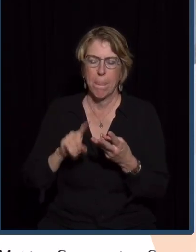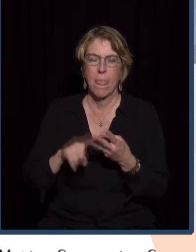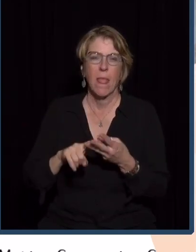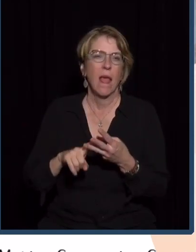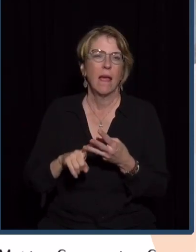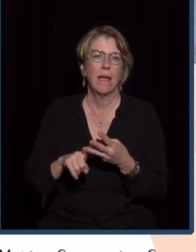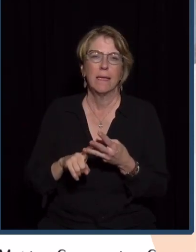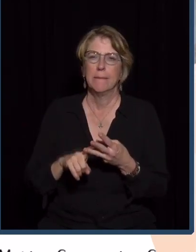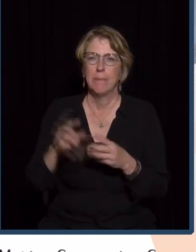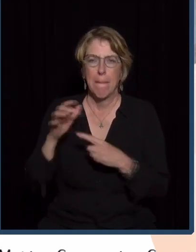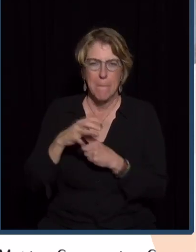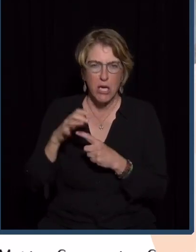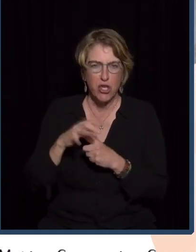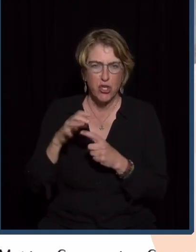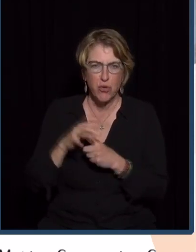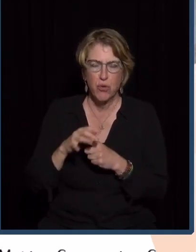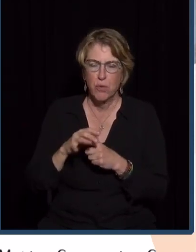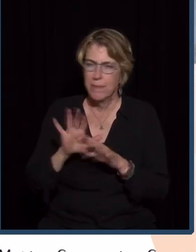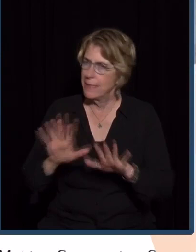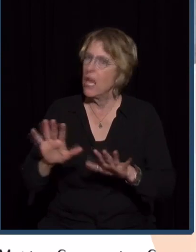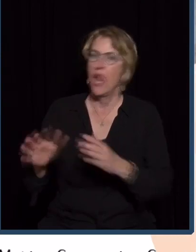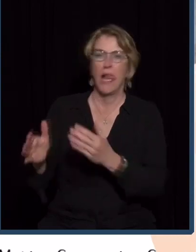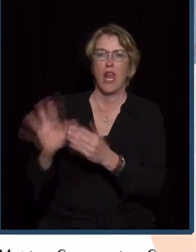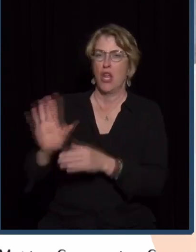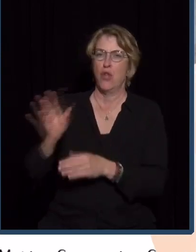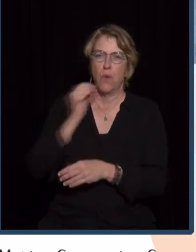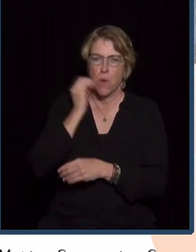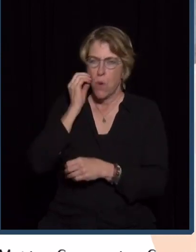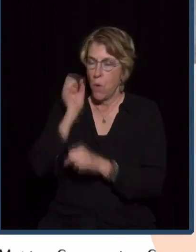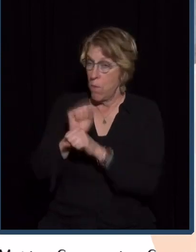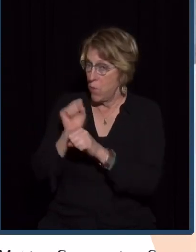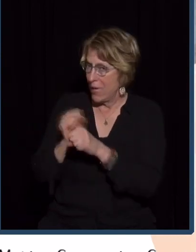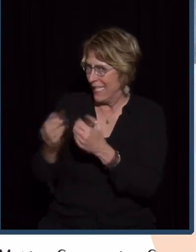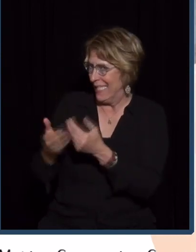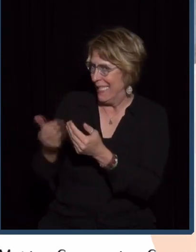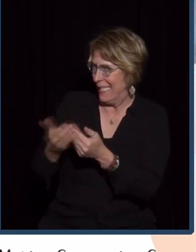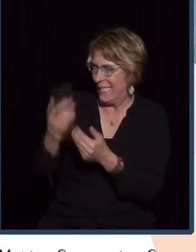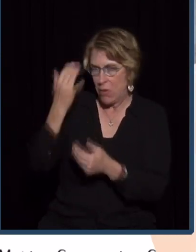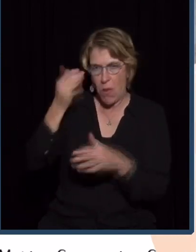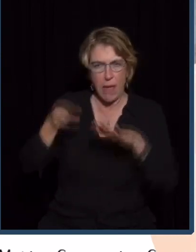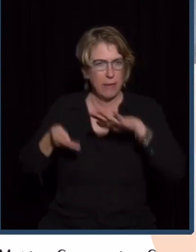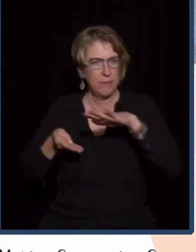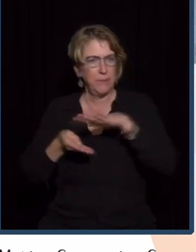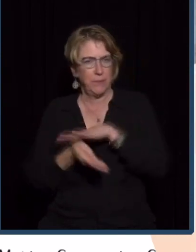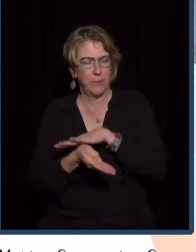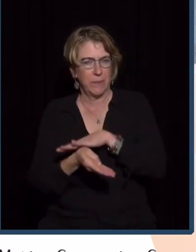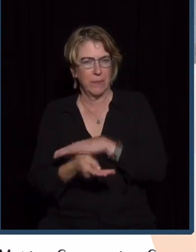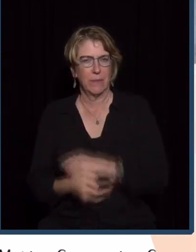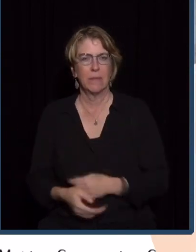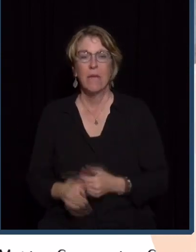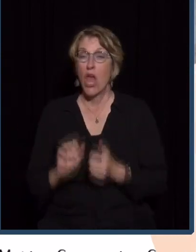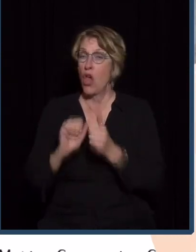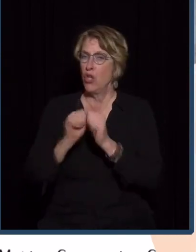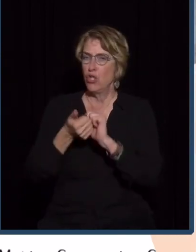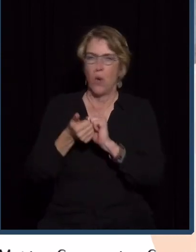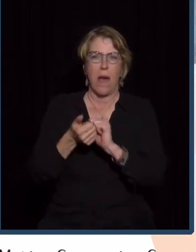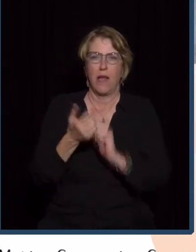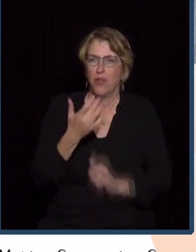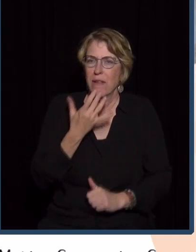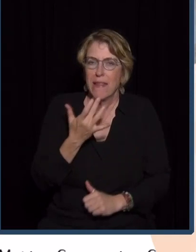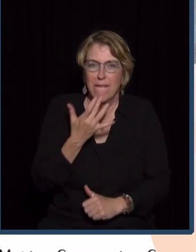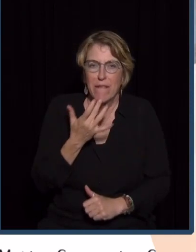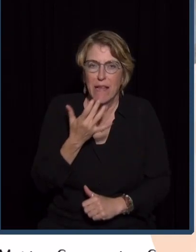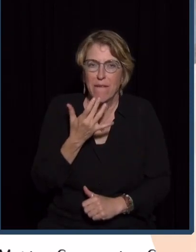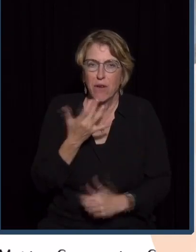mushrooms. All right, you guys have the easy job at home. You did the hard work here in the kitchen. Yes. Tell us what kind of went into all the flavor we're getting in these